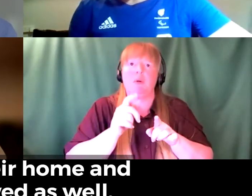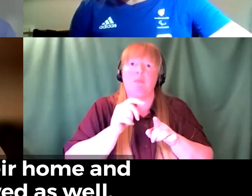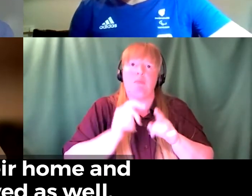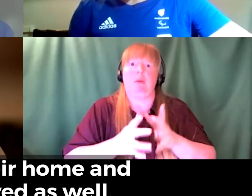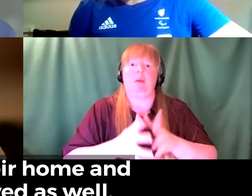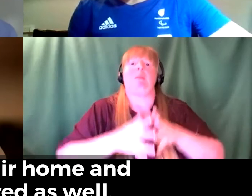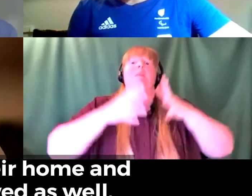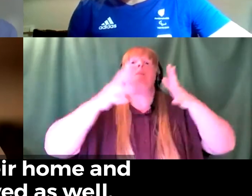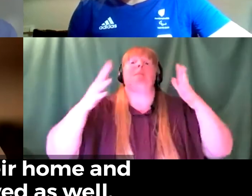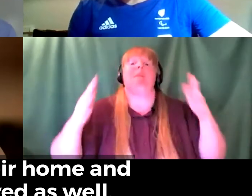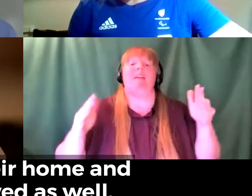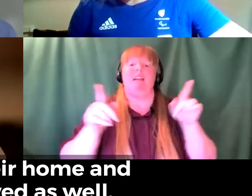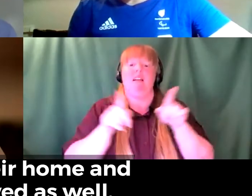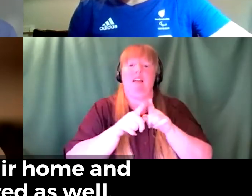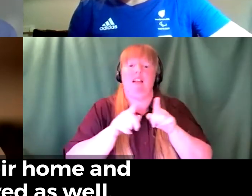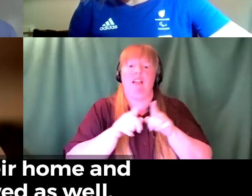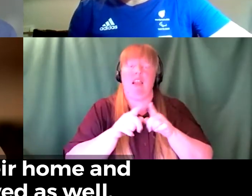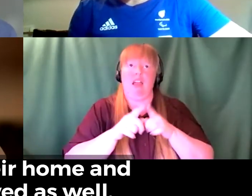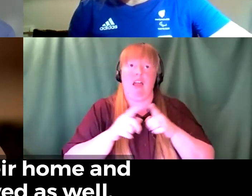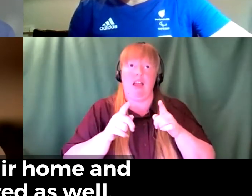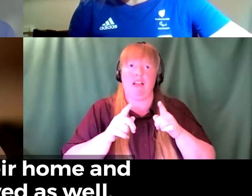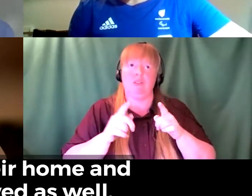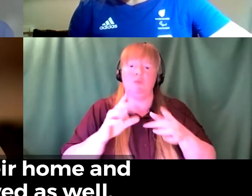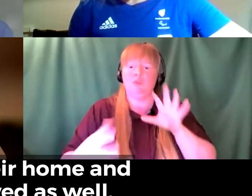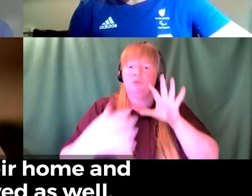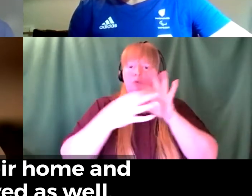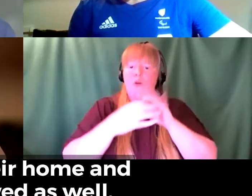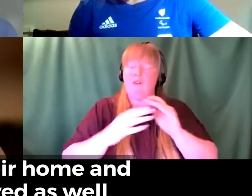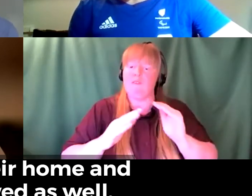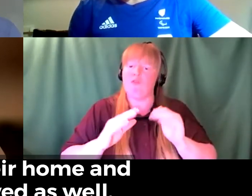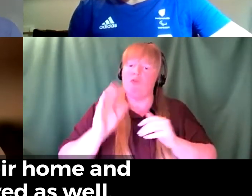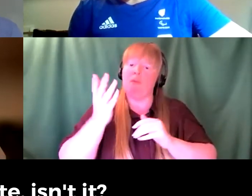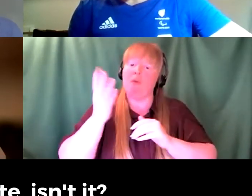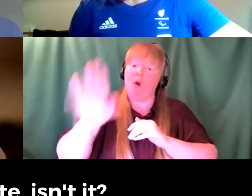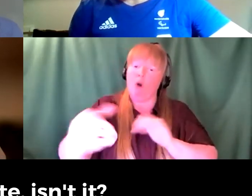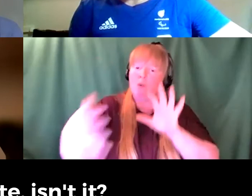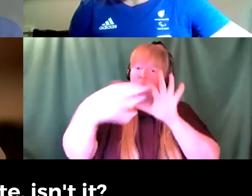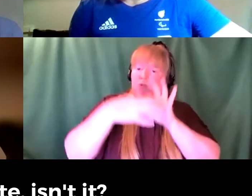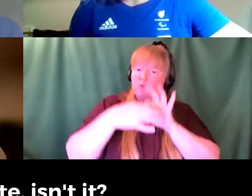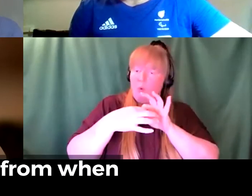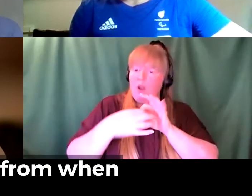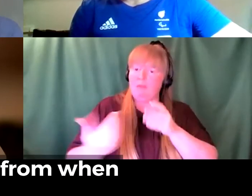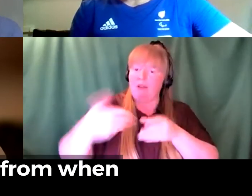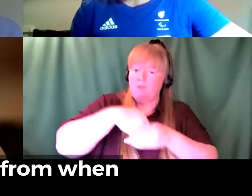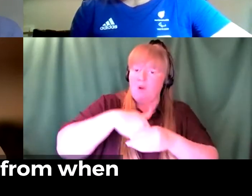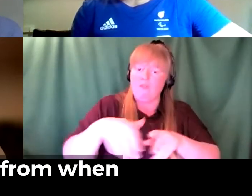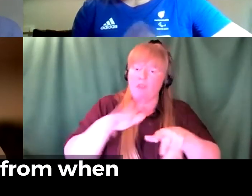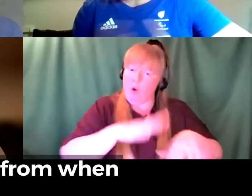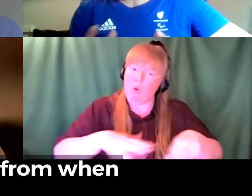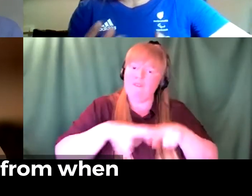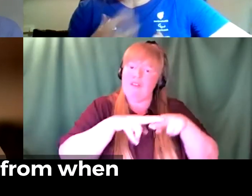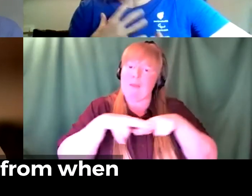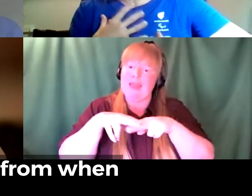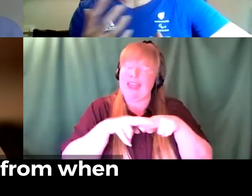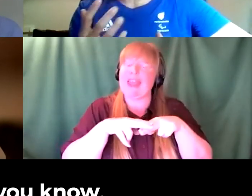people, as I said before, would join in from their home, but also get their families involved with as well. It's so great, Pete, isn't it? Because I think sometimes